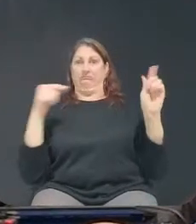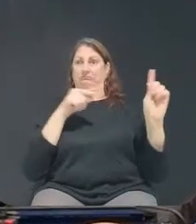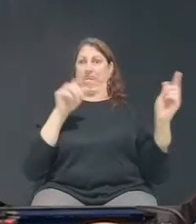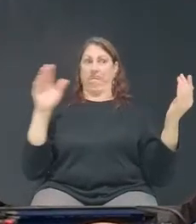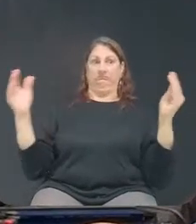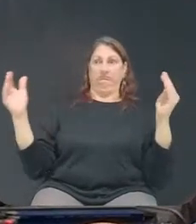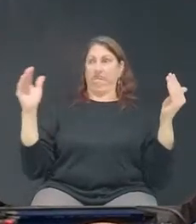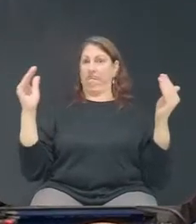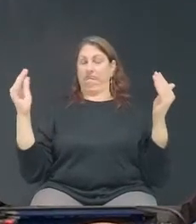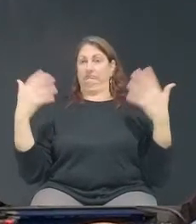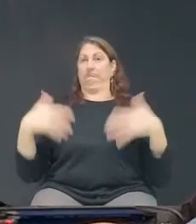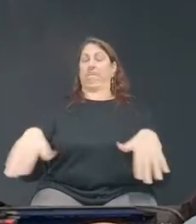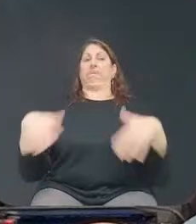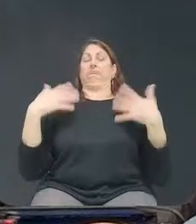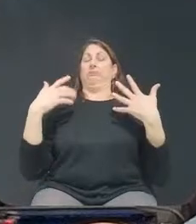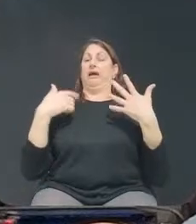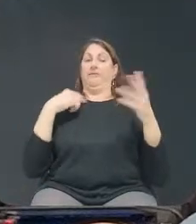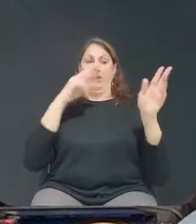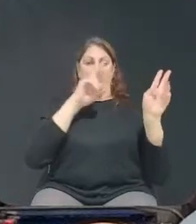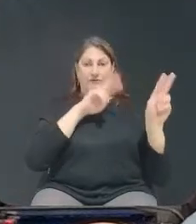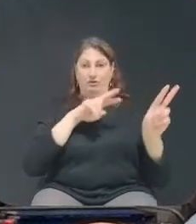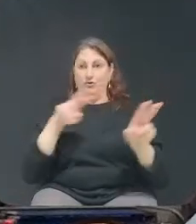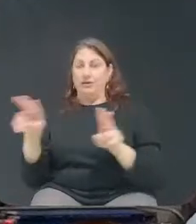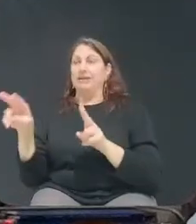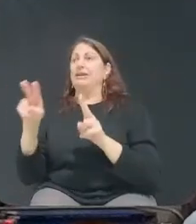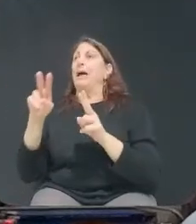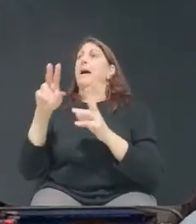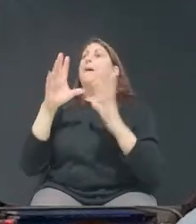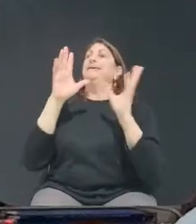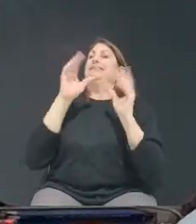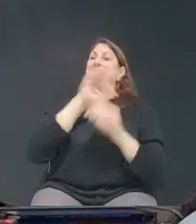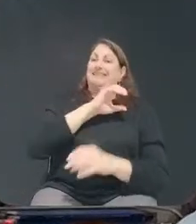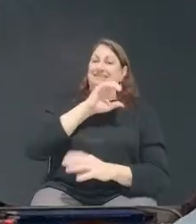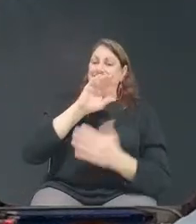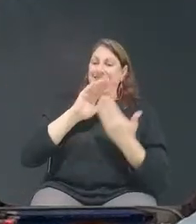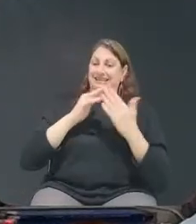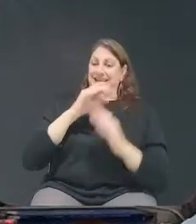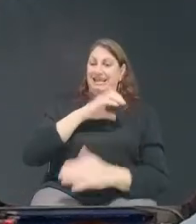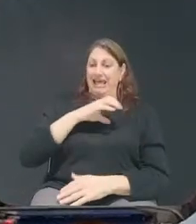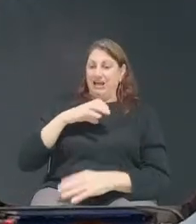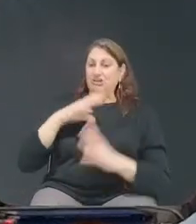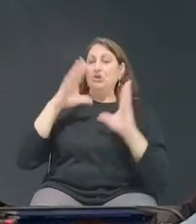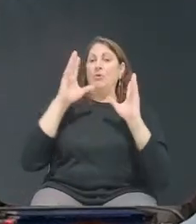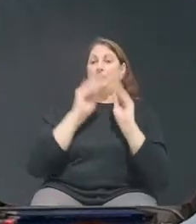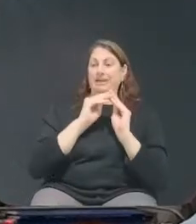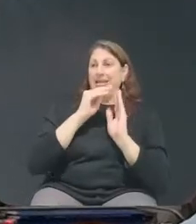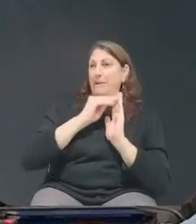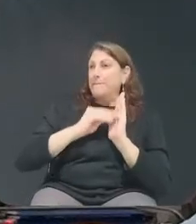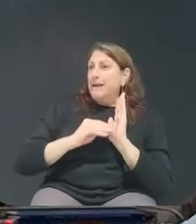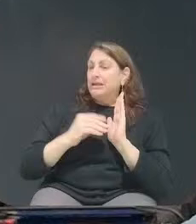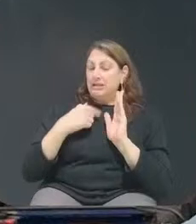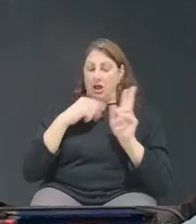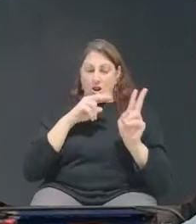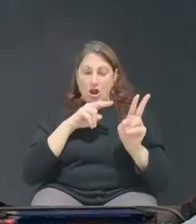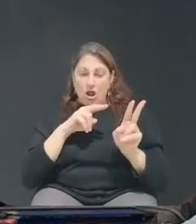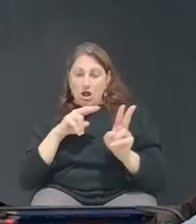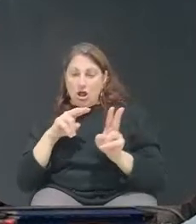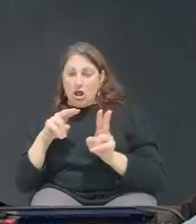now in city council, meetings, minutes. I think they're now organized through the park